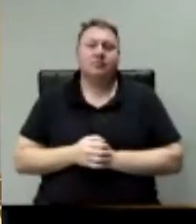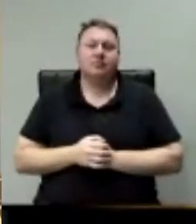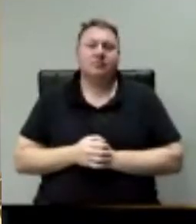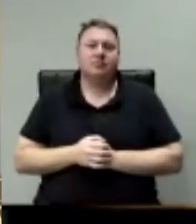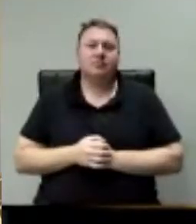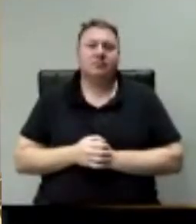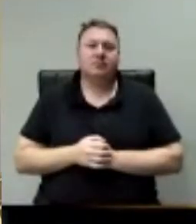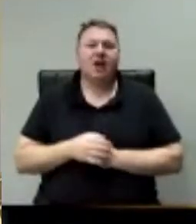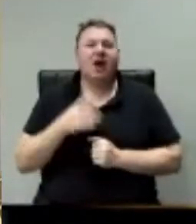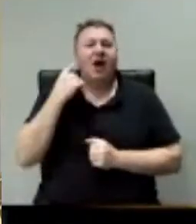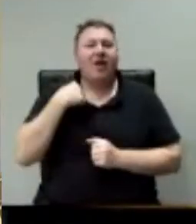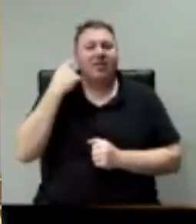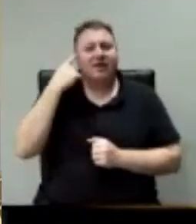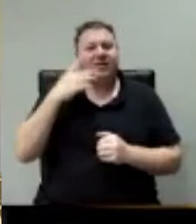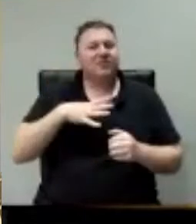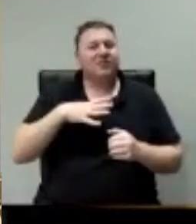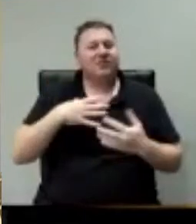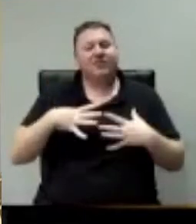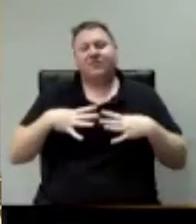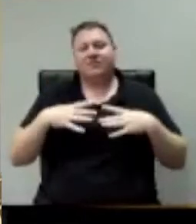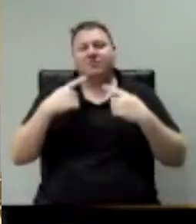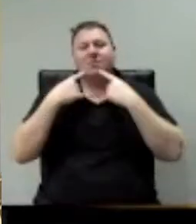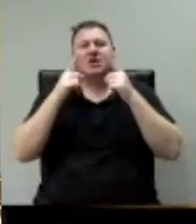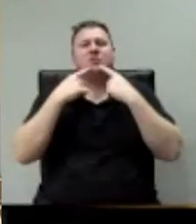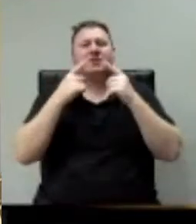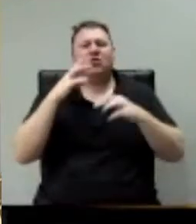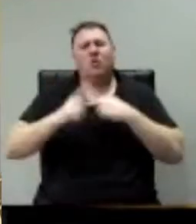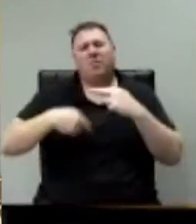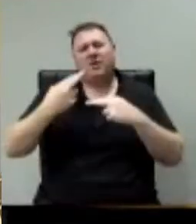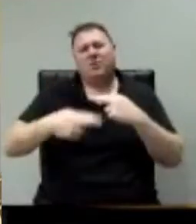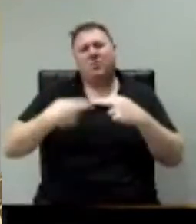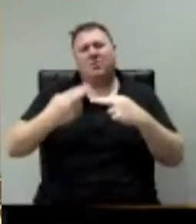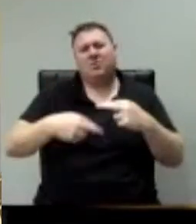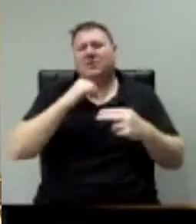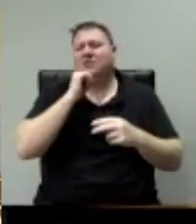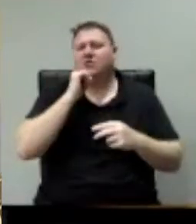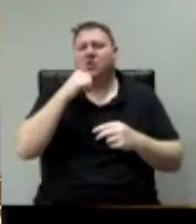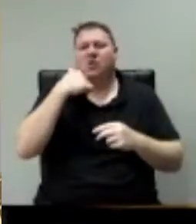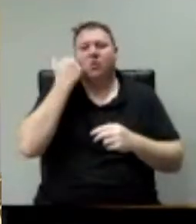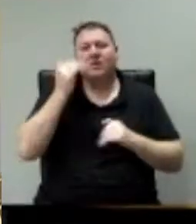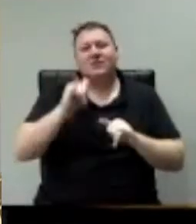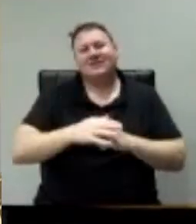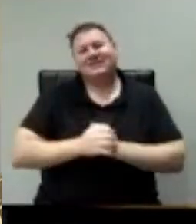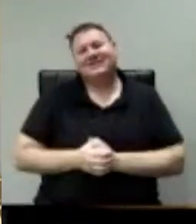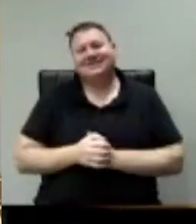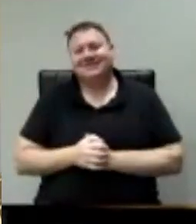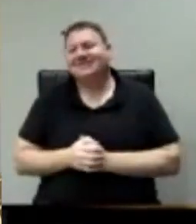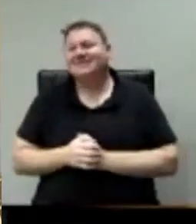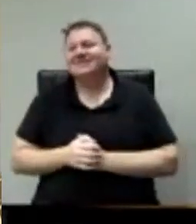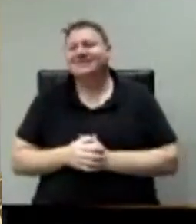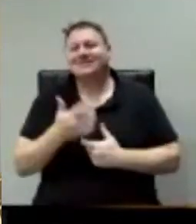Yeah, I think that's fine, because the other stuff I already mentioned. I don't want to be too redundant.